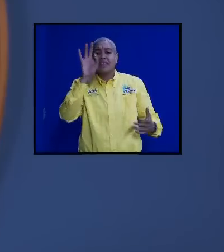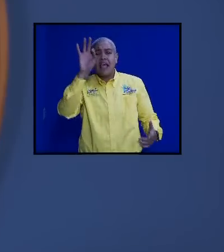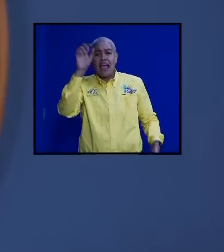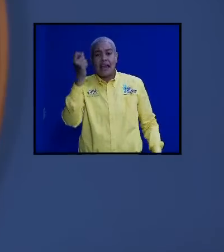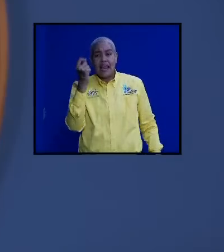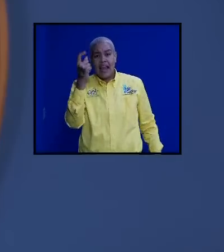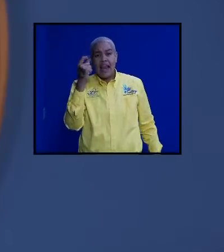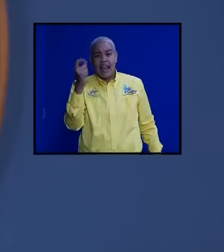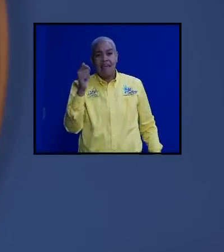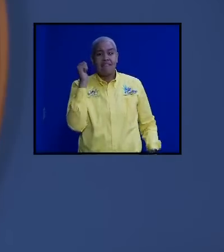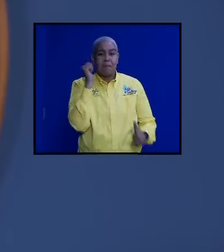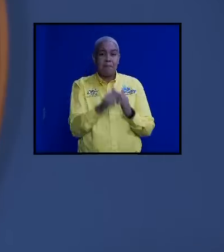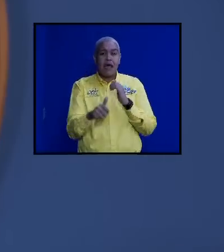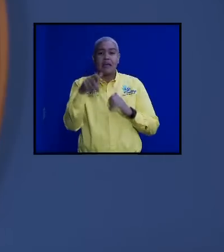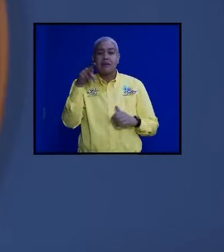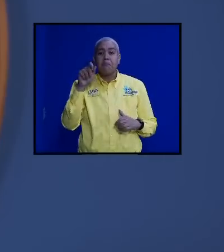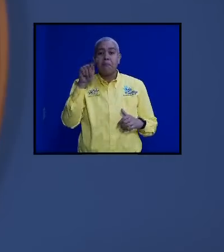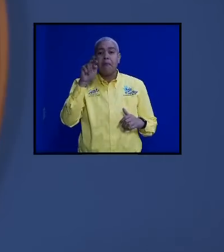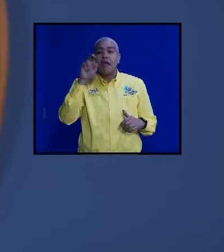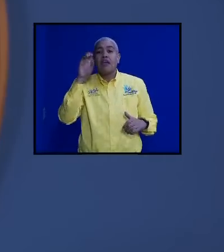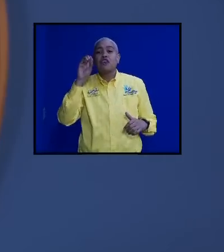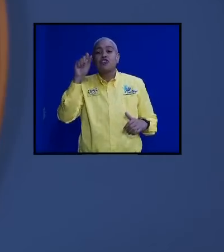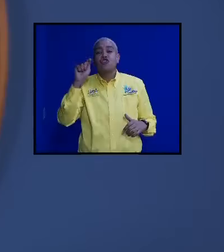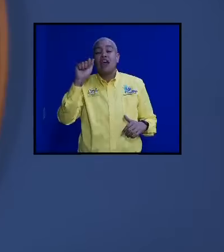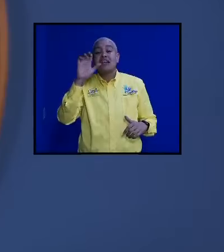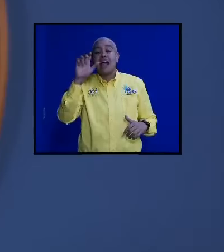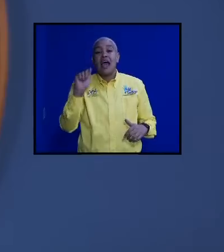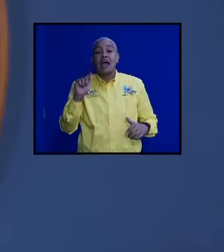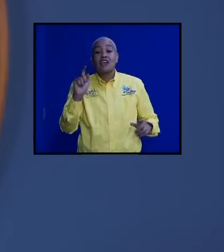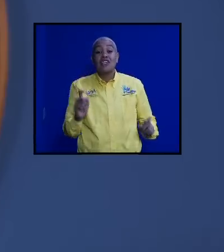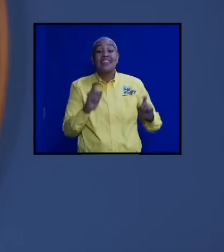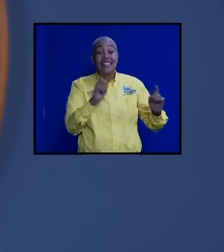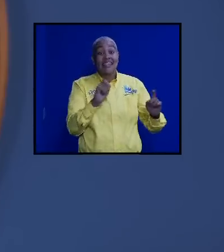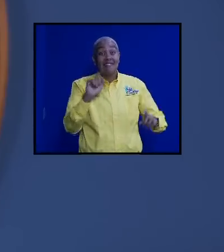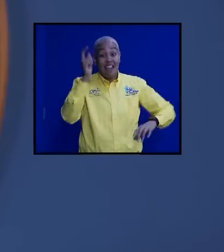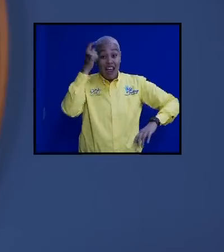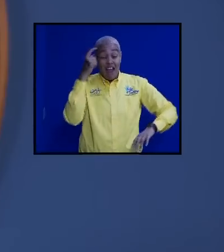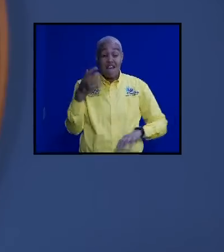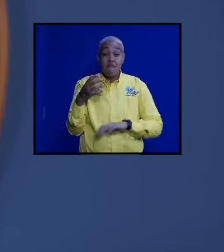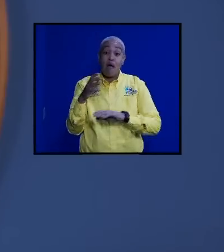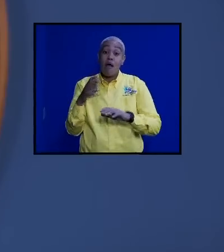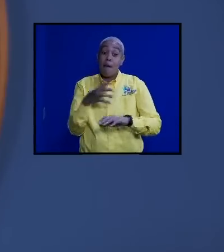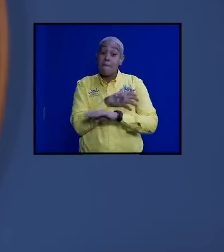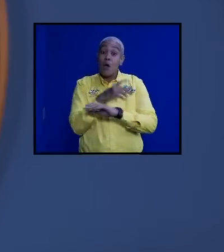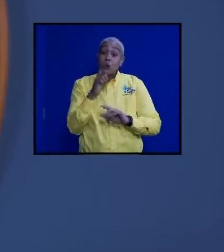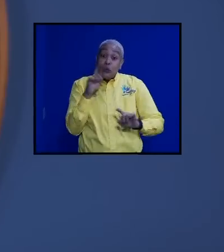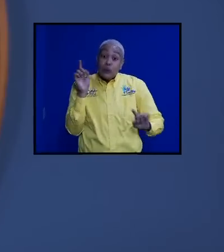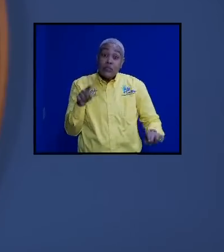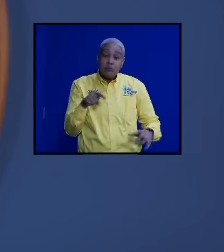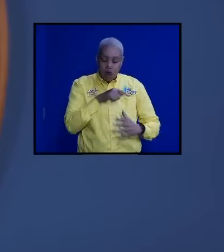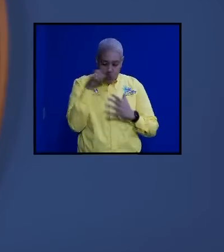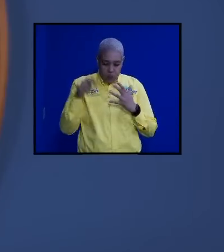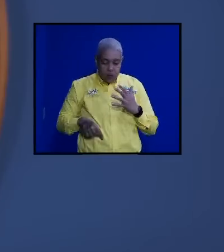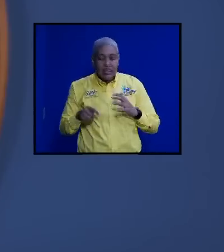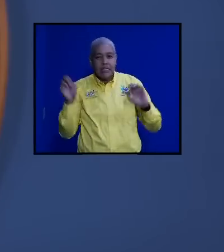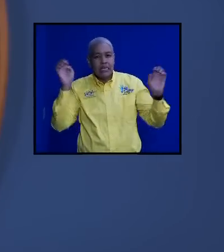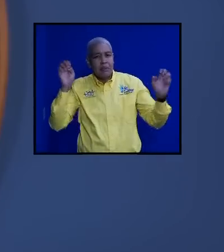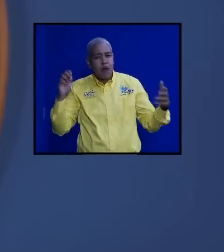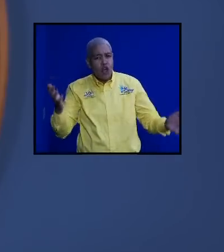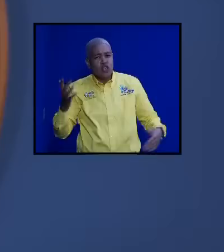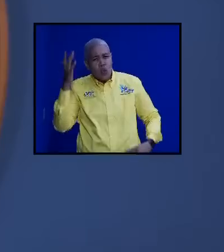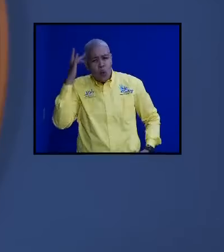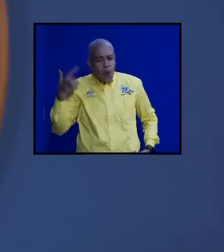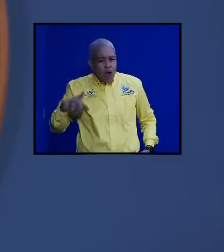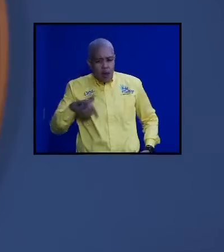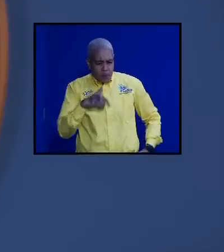passed the Patriot Act to give their government powers to respond to these emergencies. Why are we